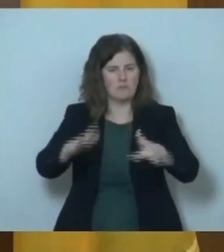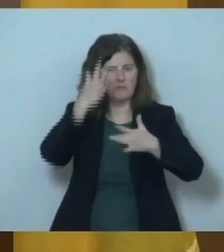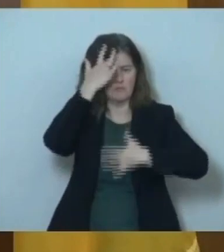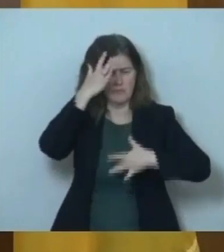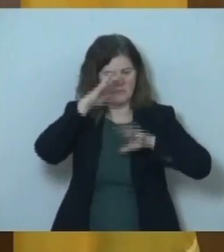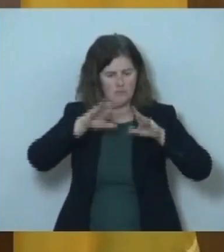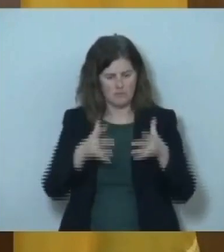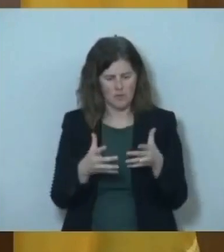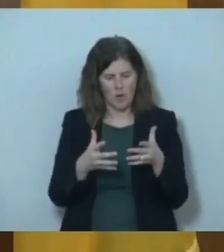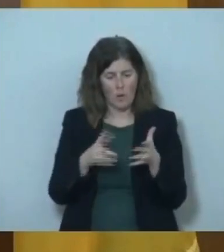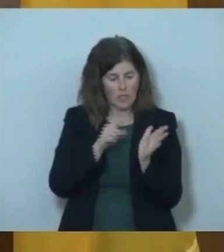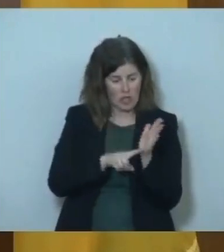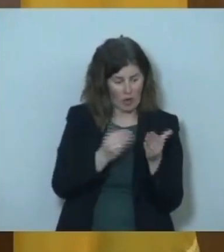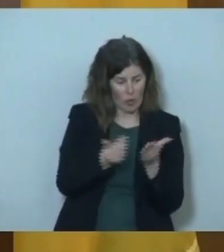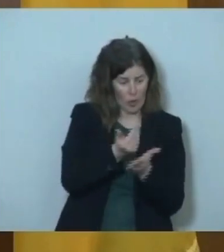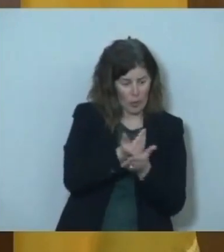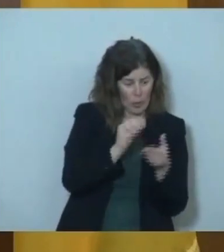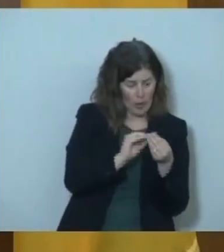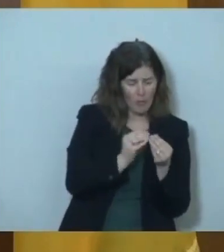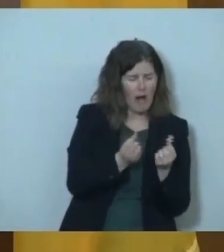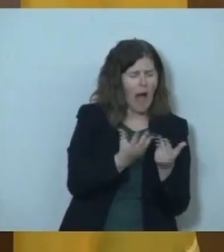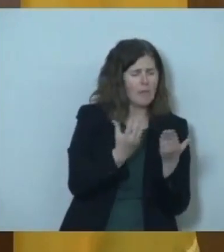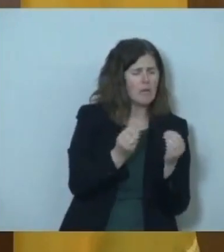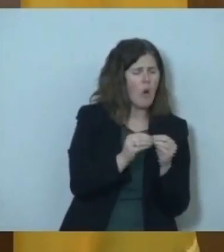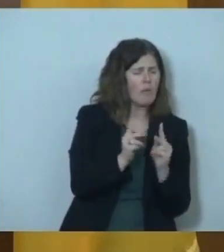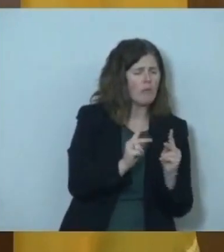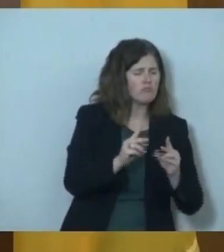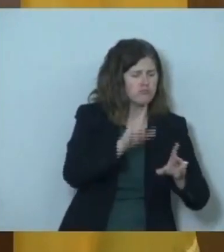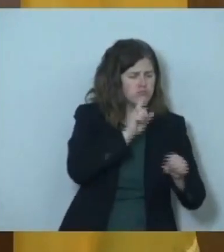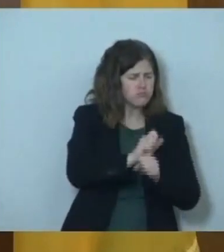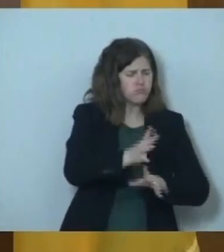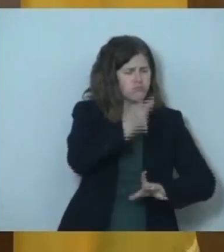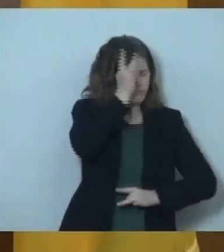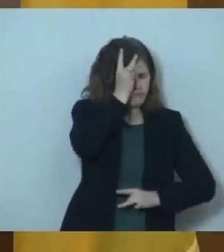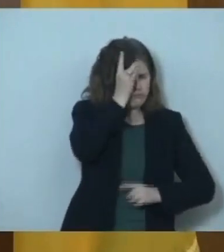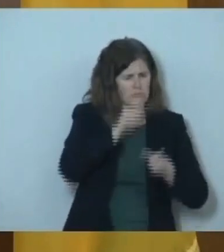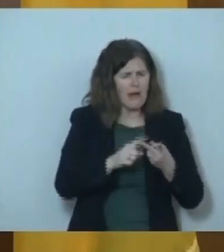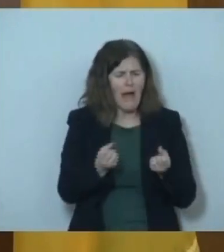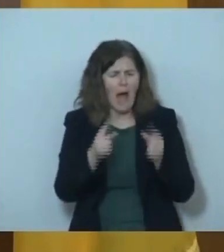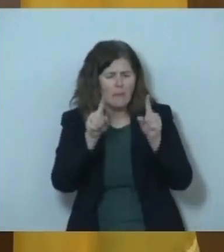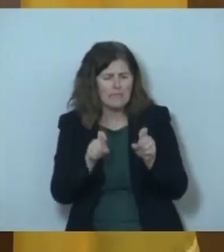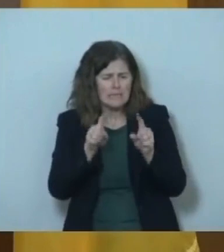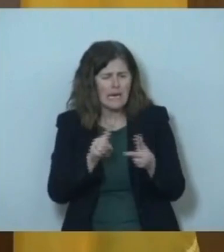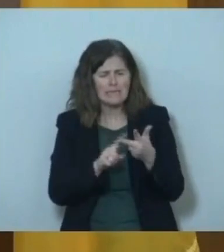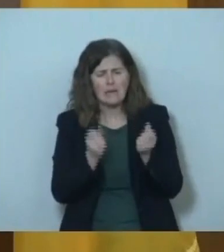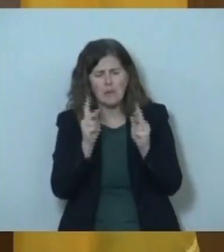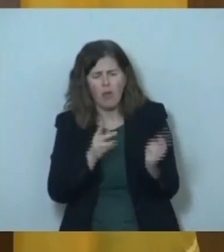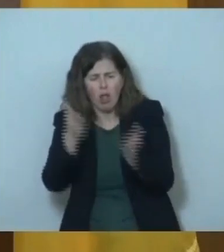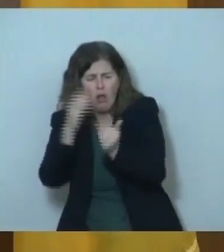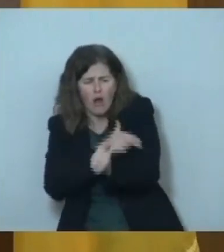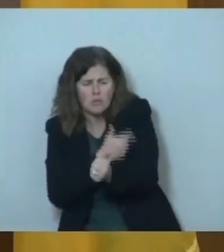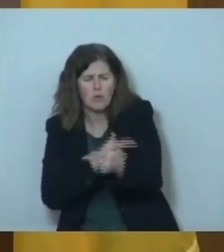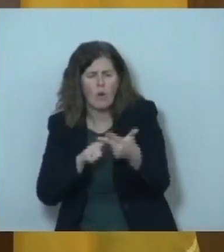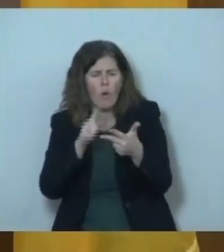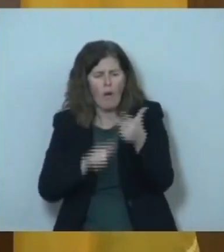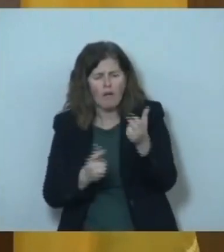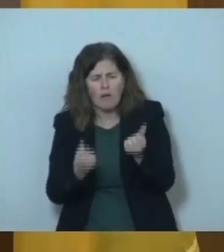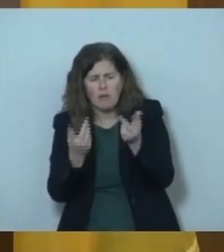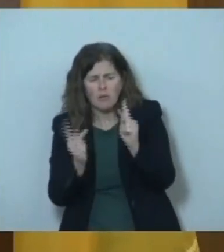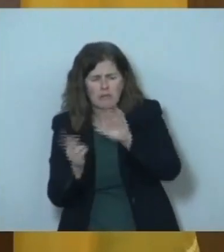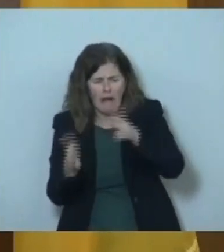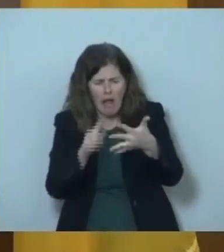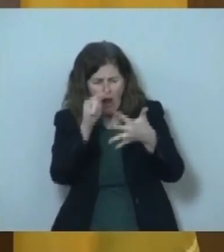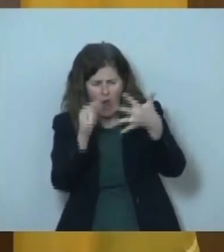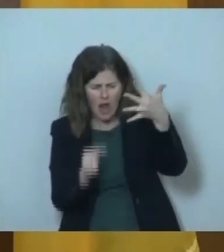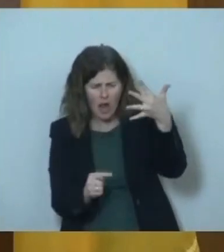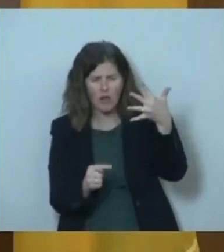at the new data, number of positives, number of tests completed, number of hospitalizations, what the mortality rates are and issues,